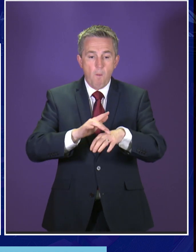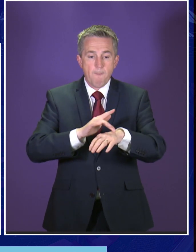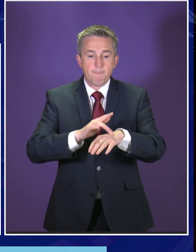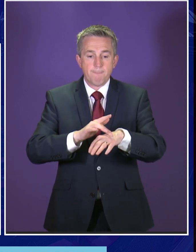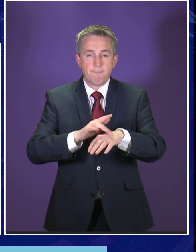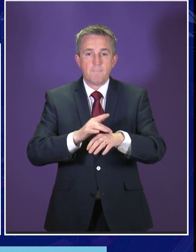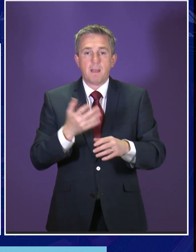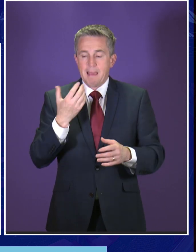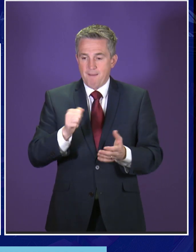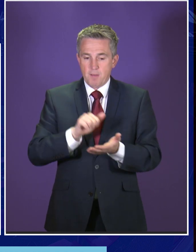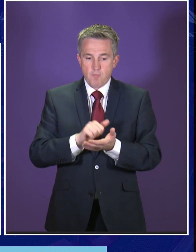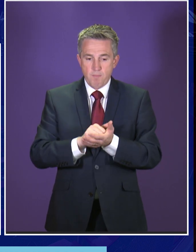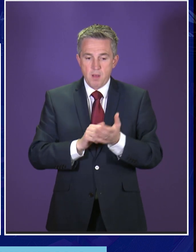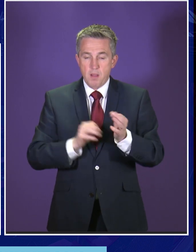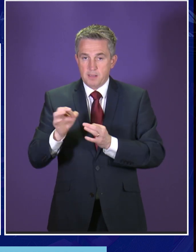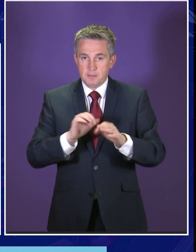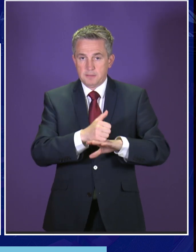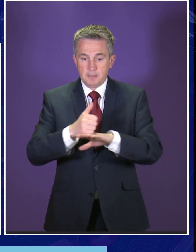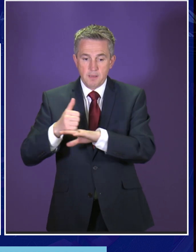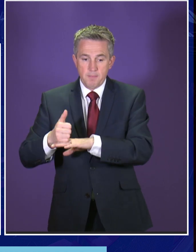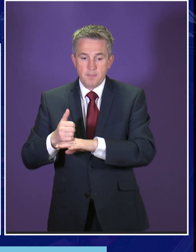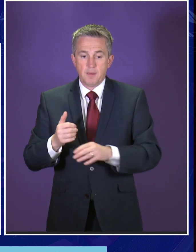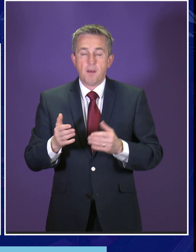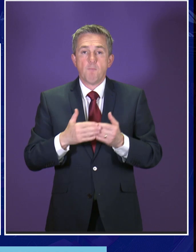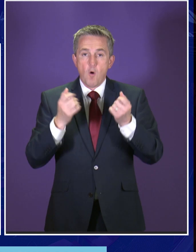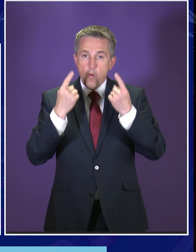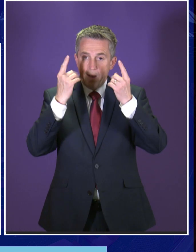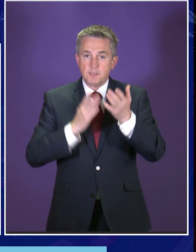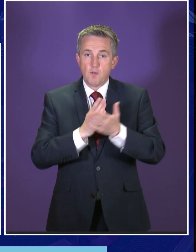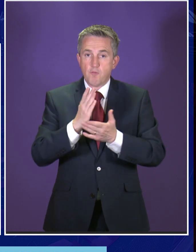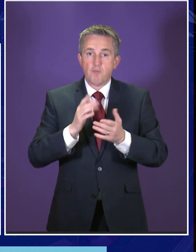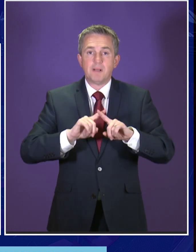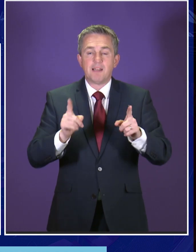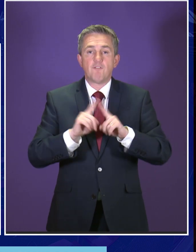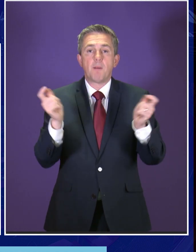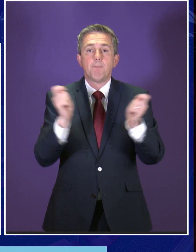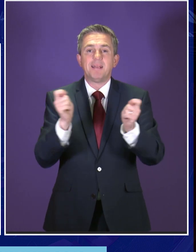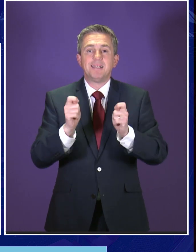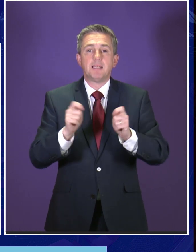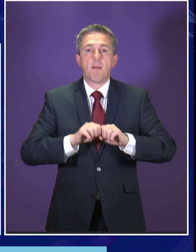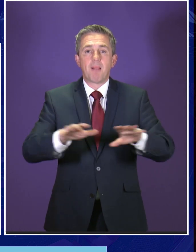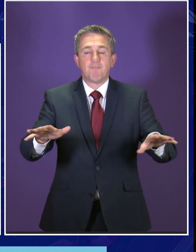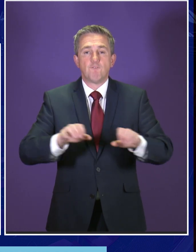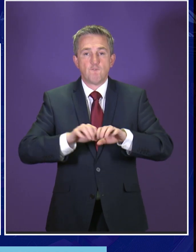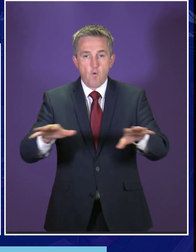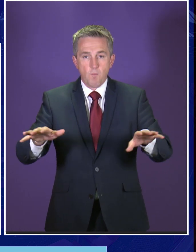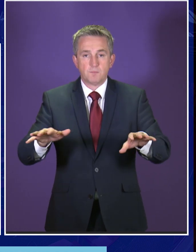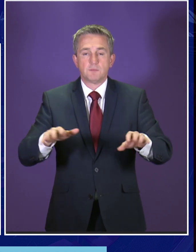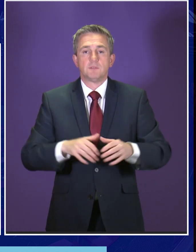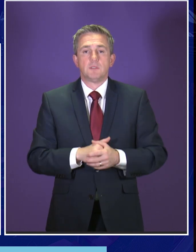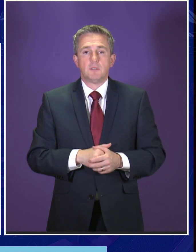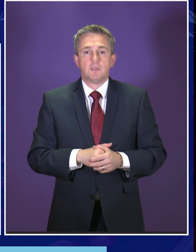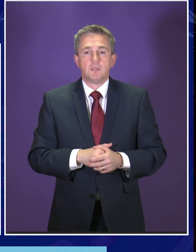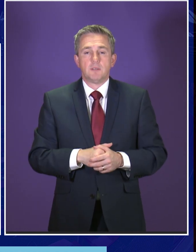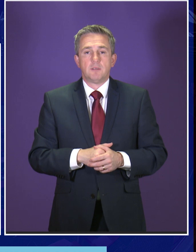infrastructure and logistics, awareness creation through the media, various media platforms, the use of international